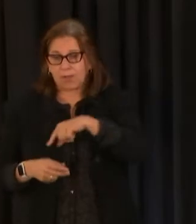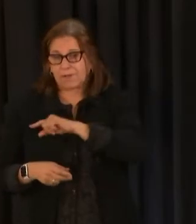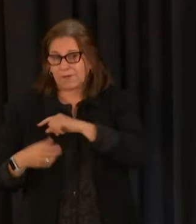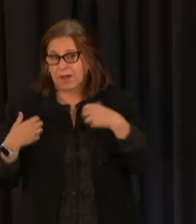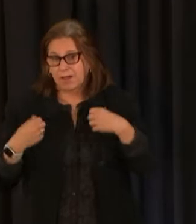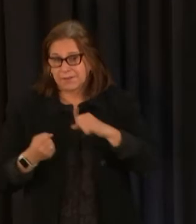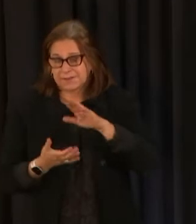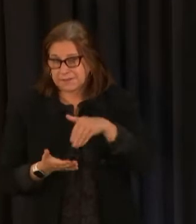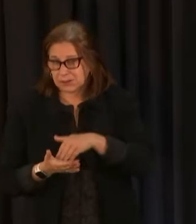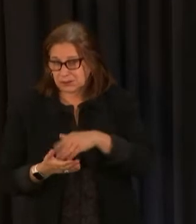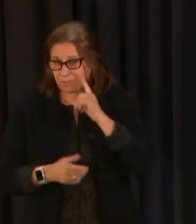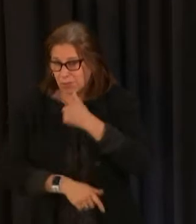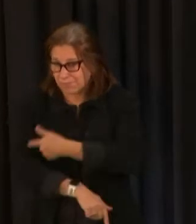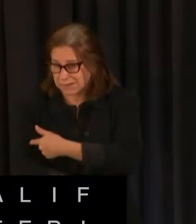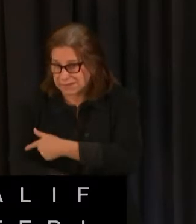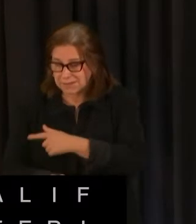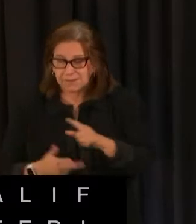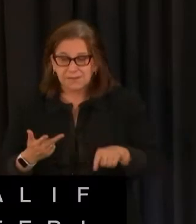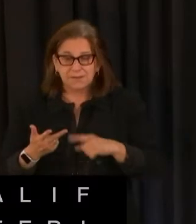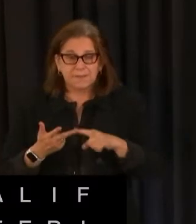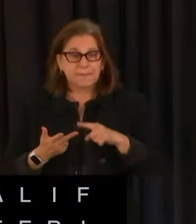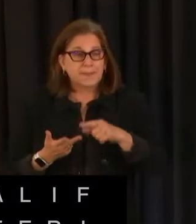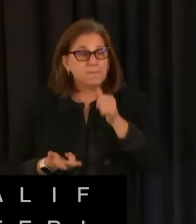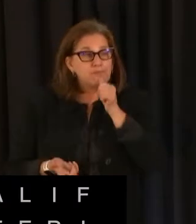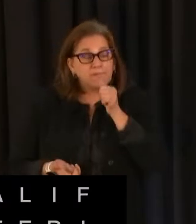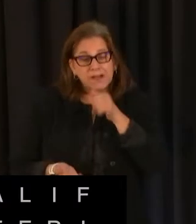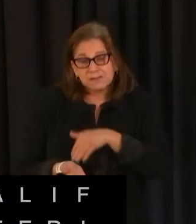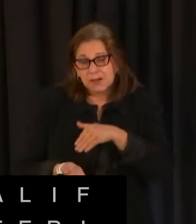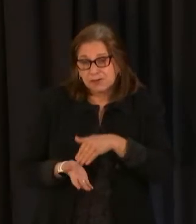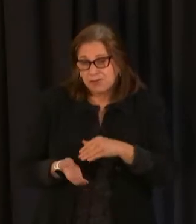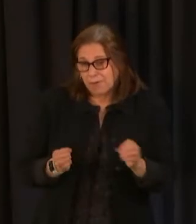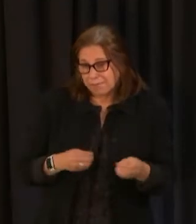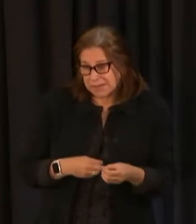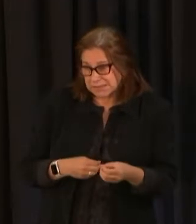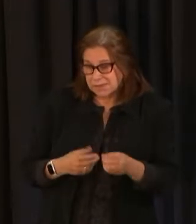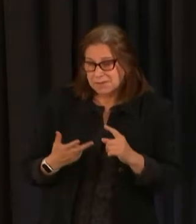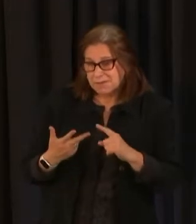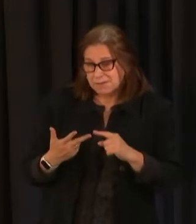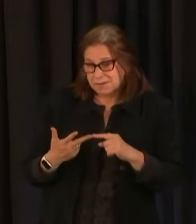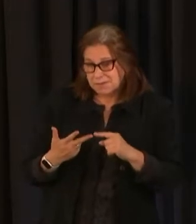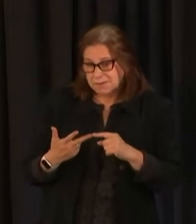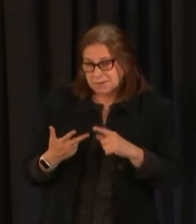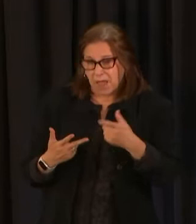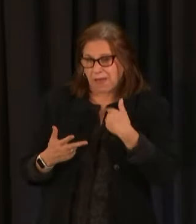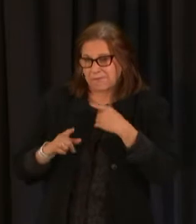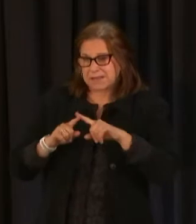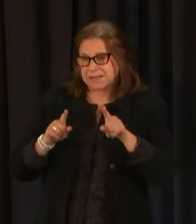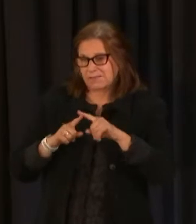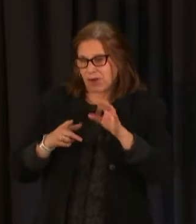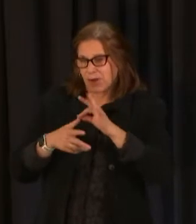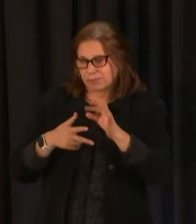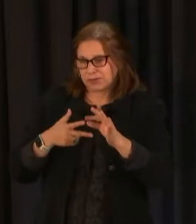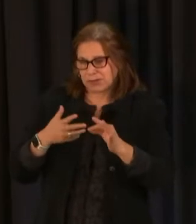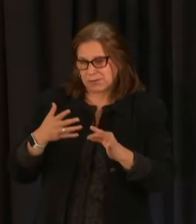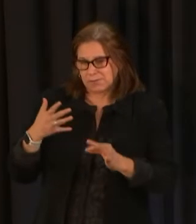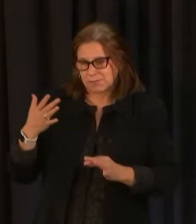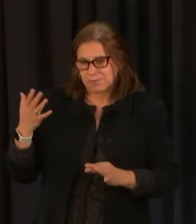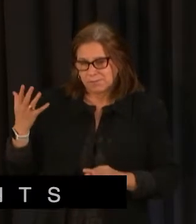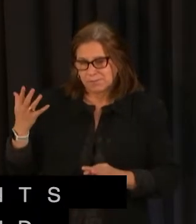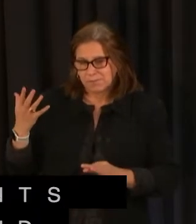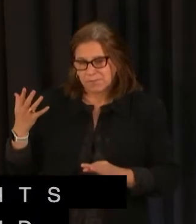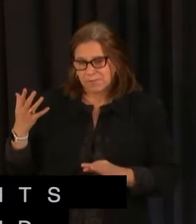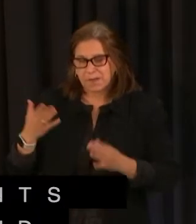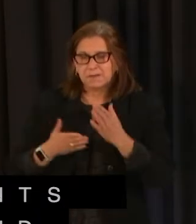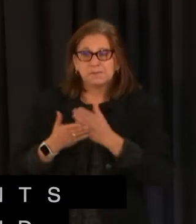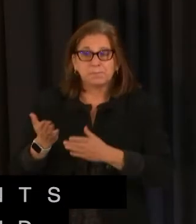vaccine to their patients, so contact them as well. And additionally, there are pharmacies in